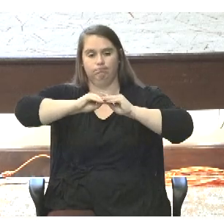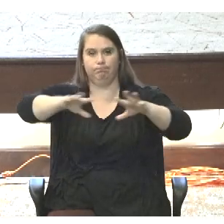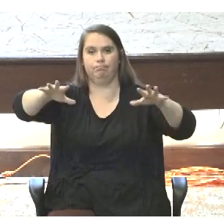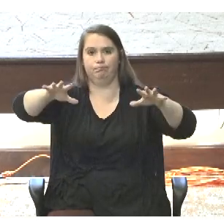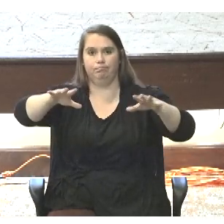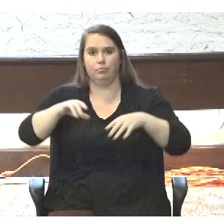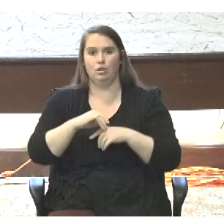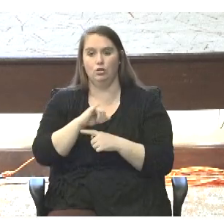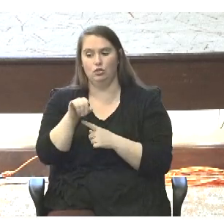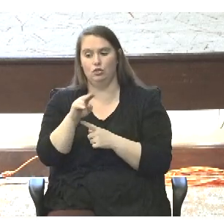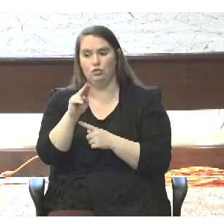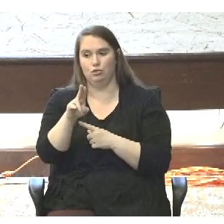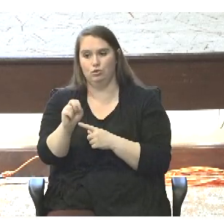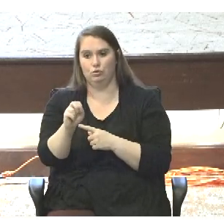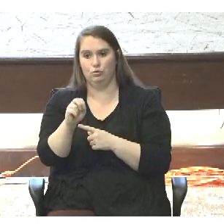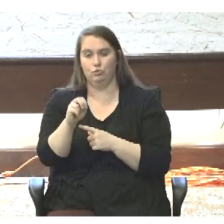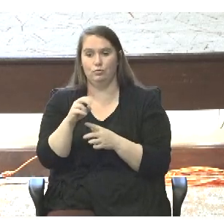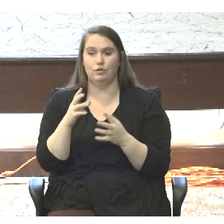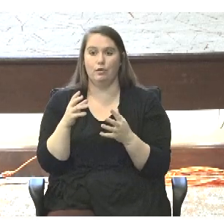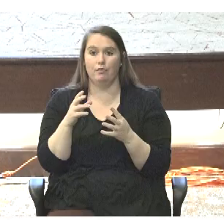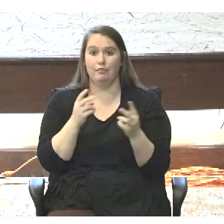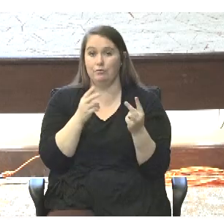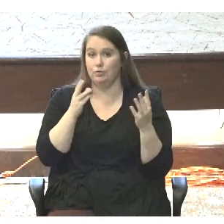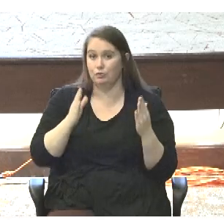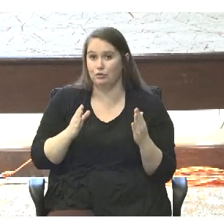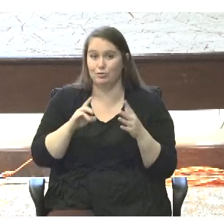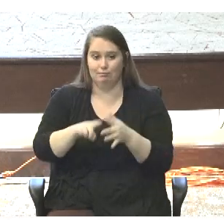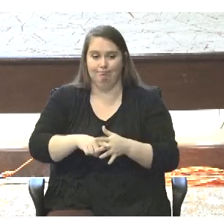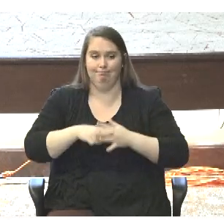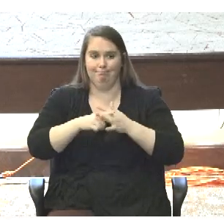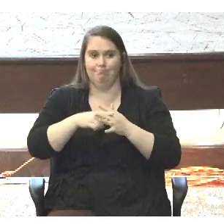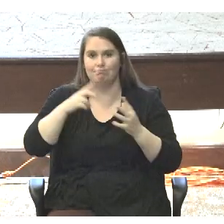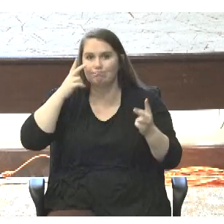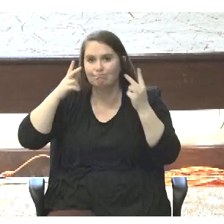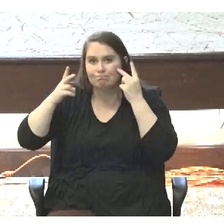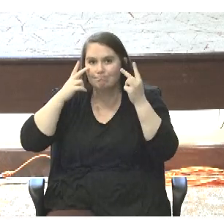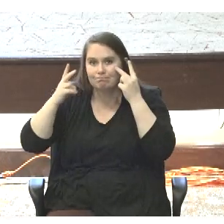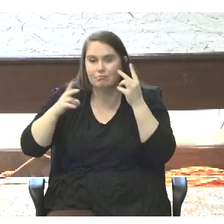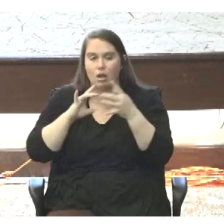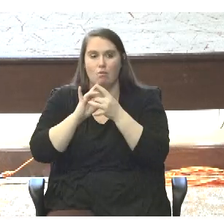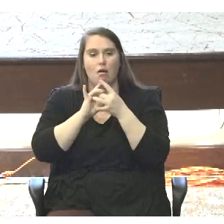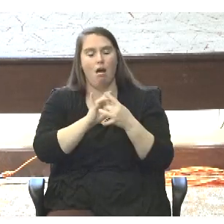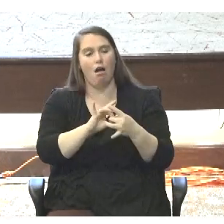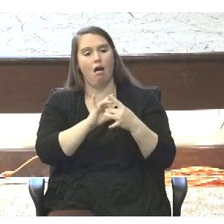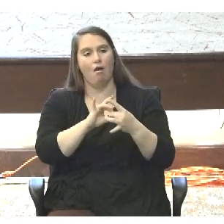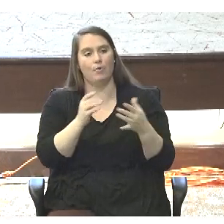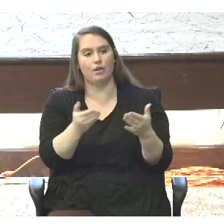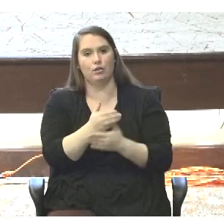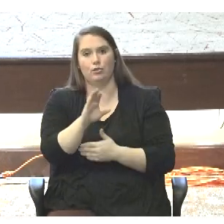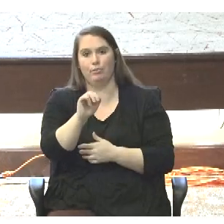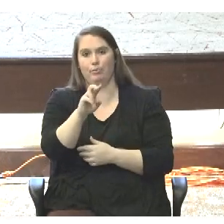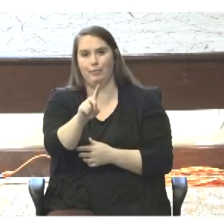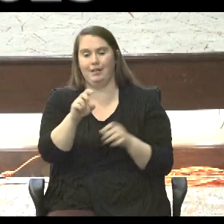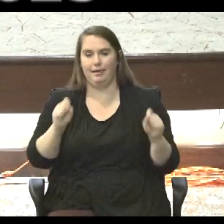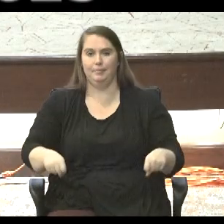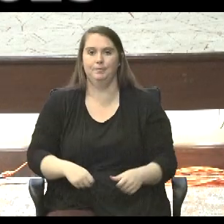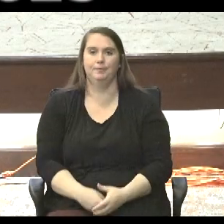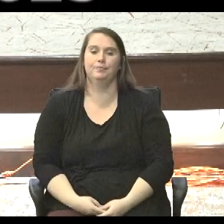mark this summer, so that visitors can start to see and enjoy and resonate with that new brand.